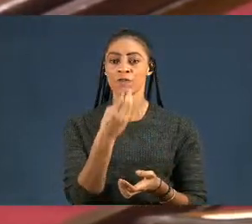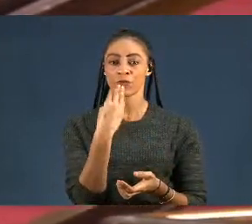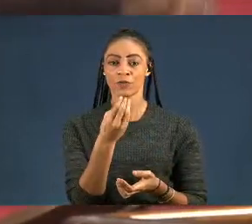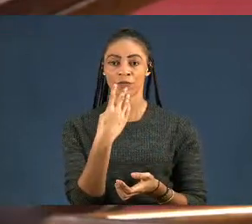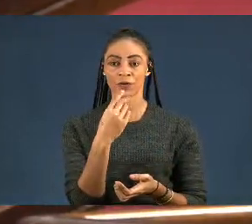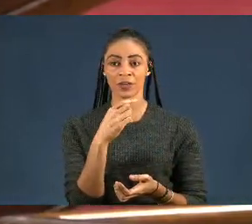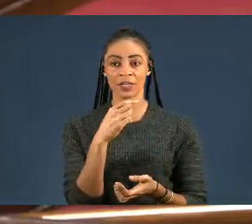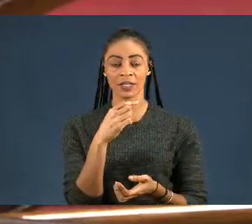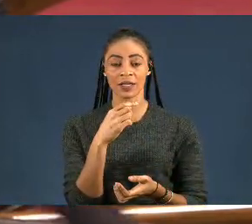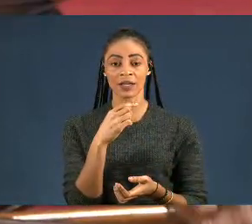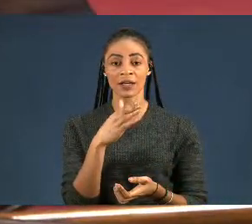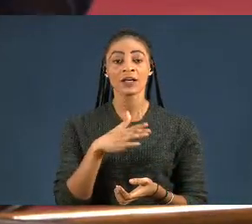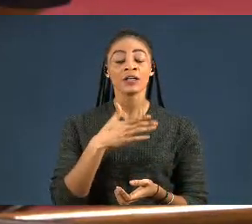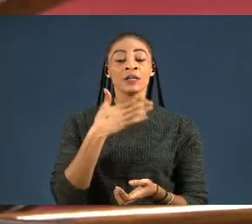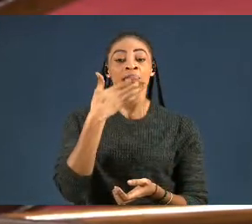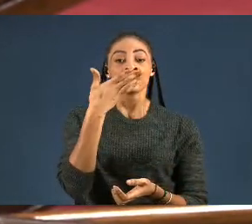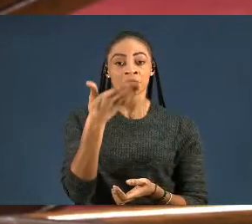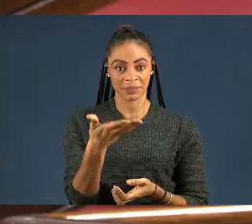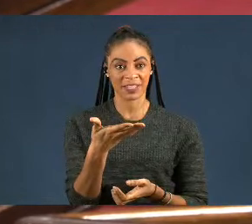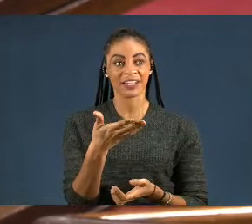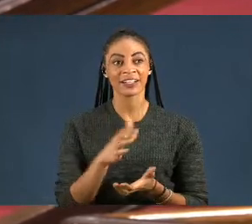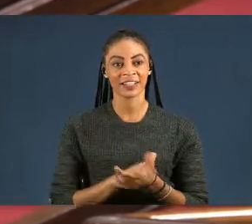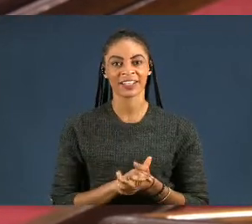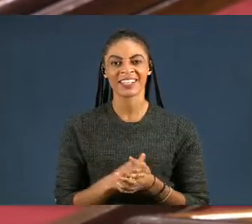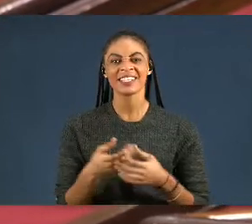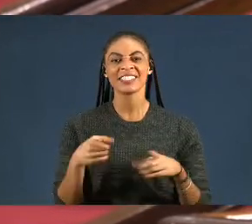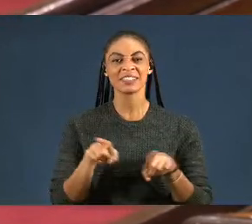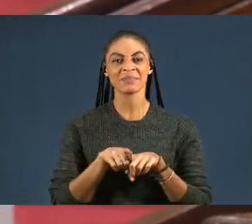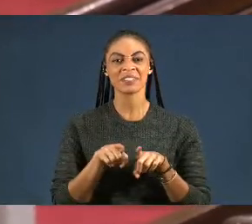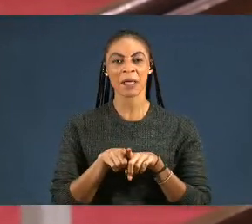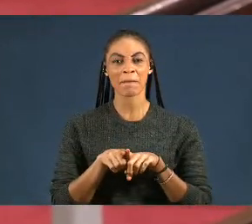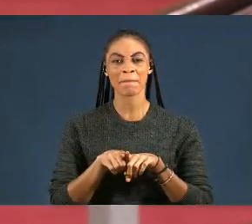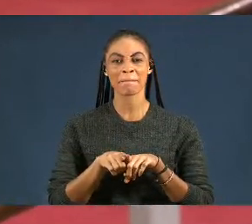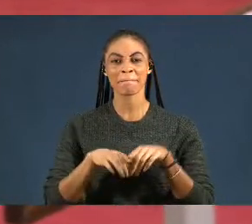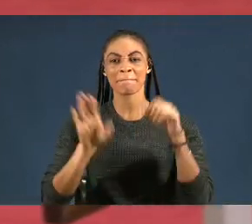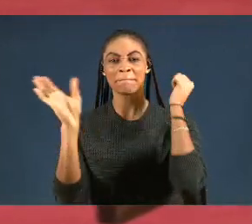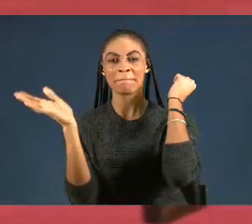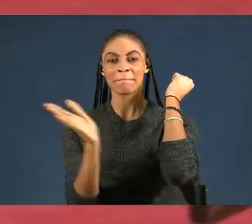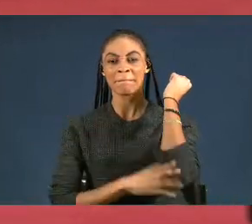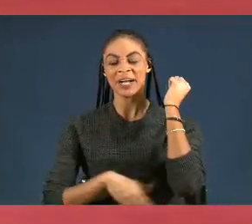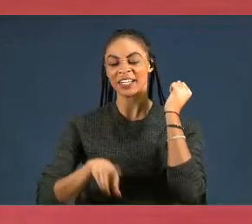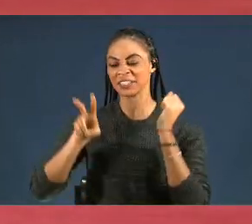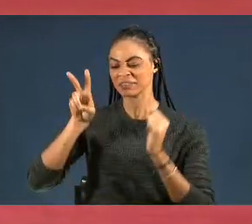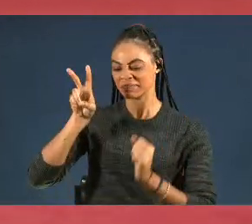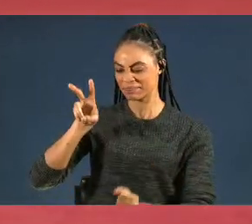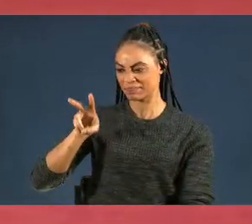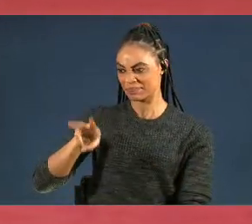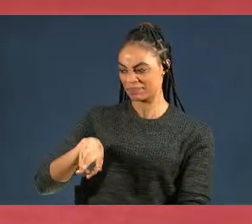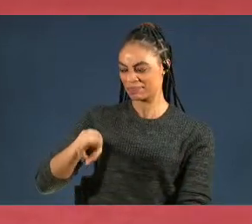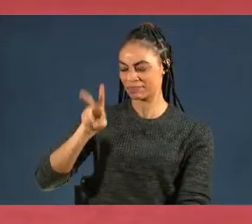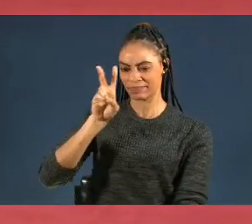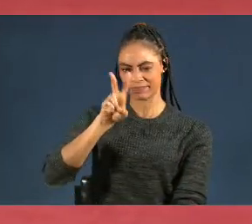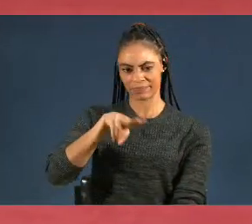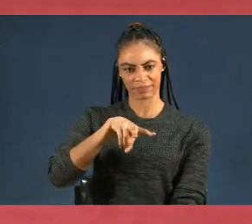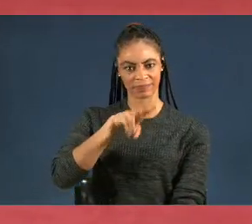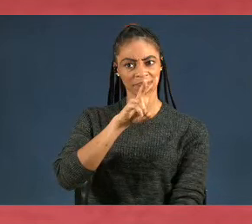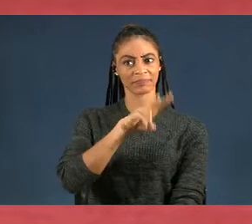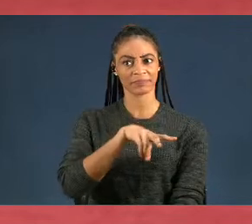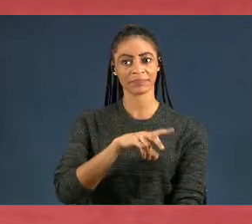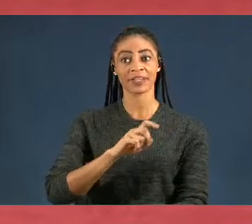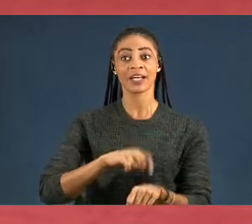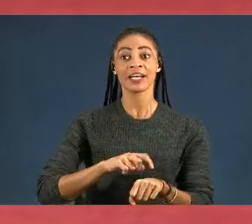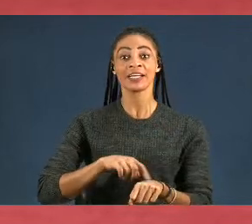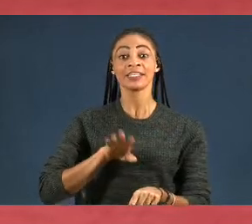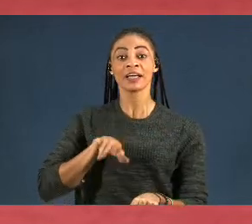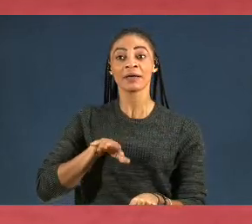with toxic attitudes that were in that house. Prejudice. Because the moment the lady